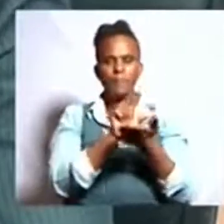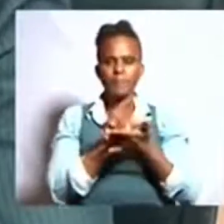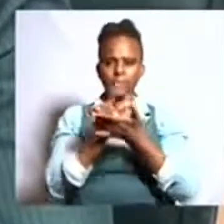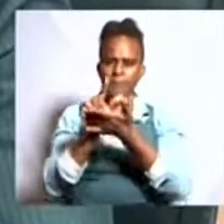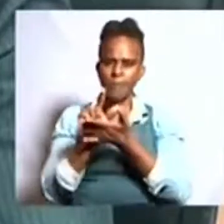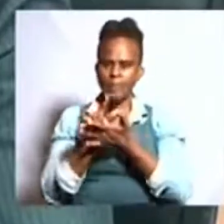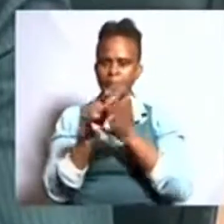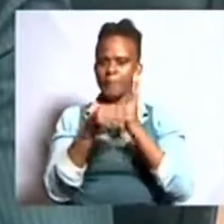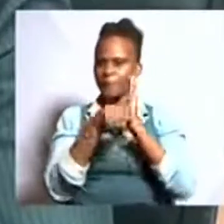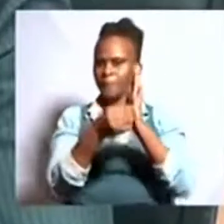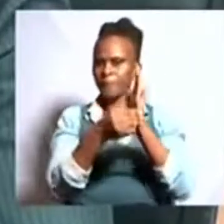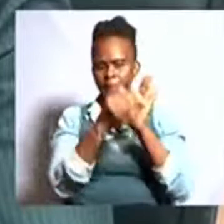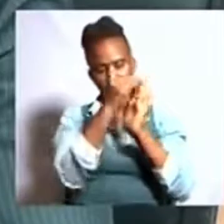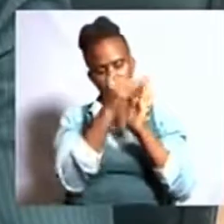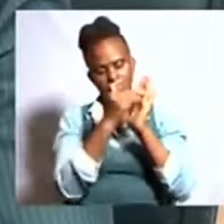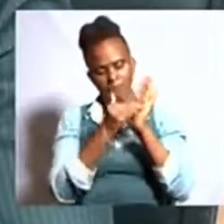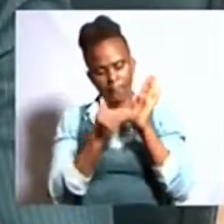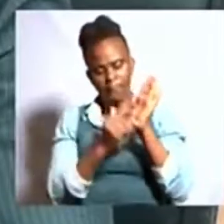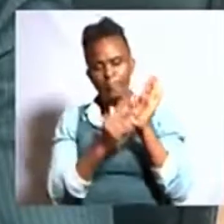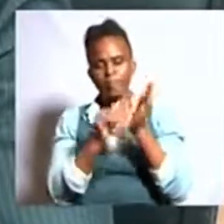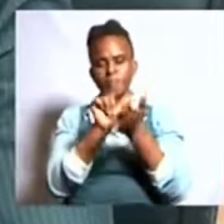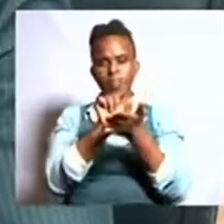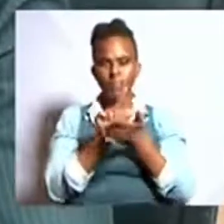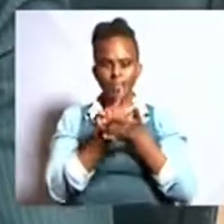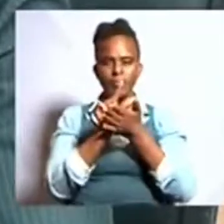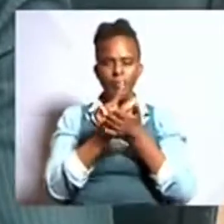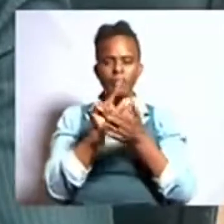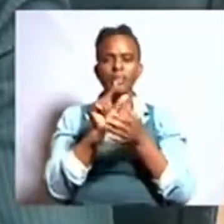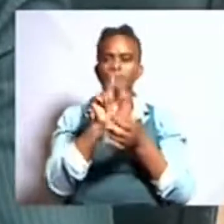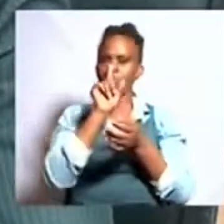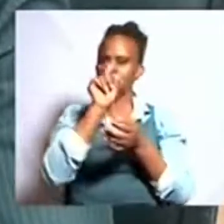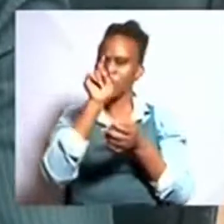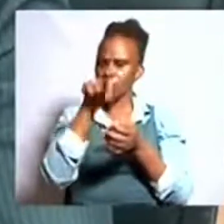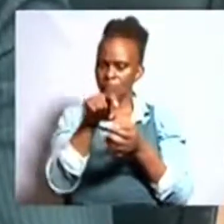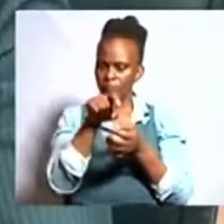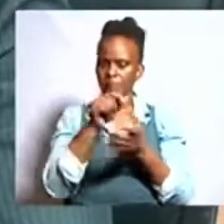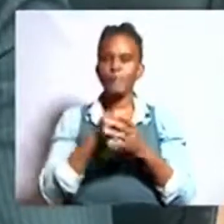the guidelines stated that the loans were to be comprehensively insured,